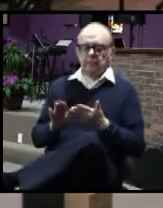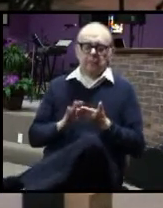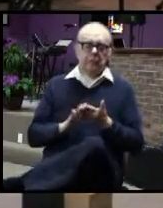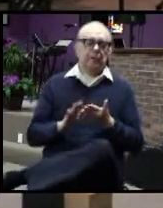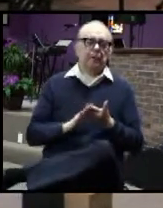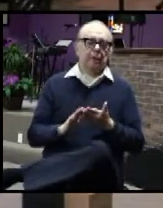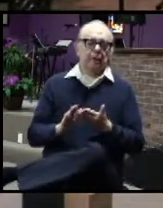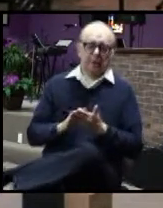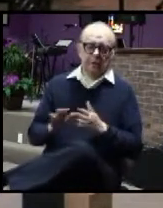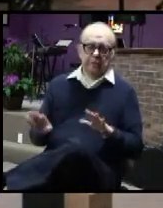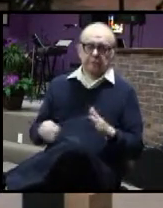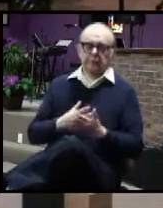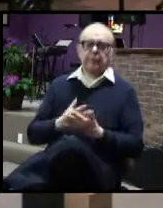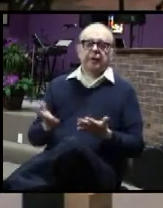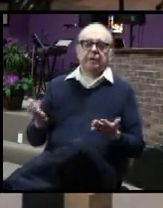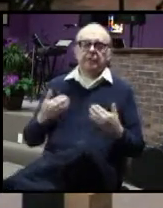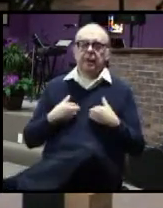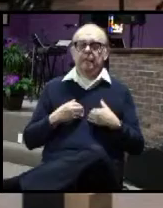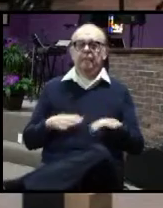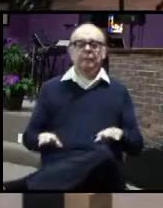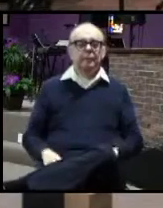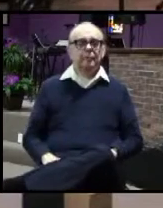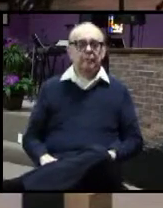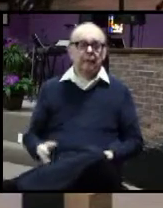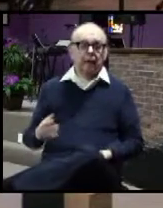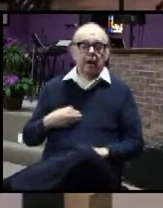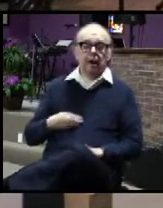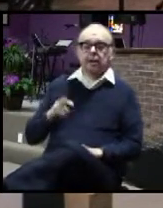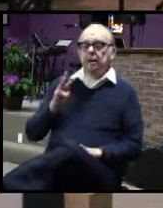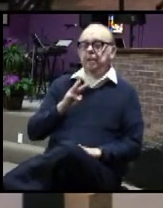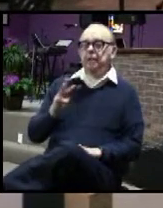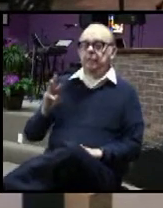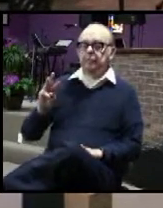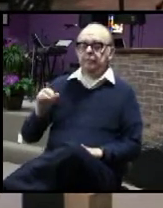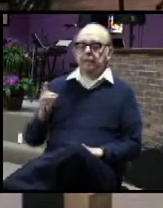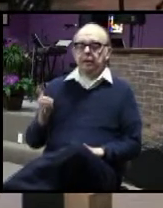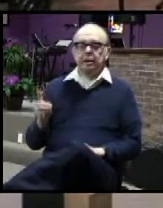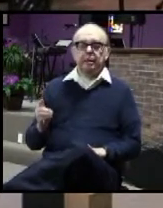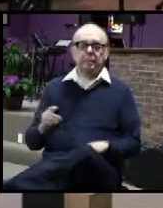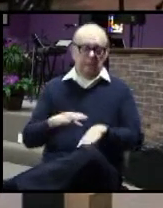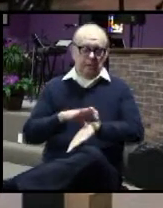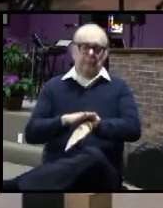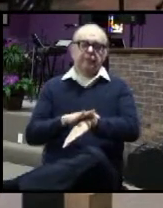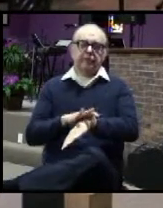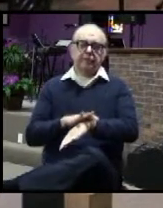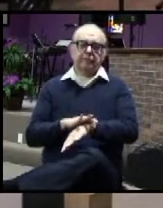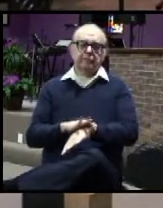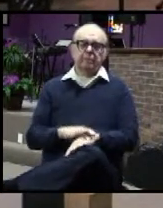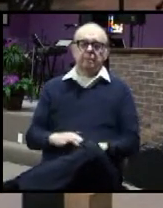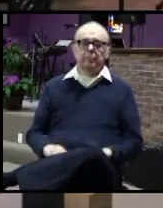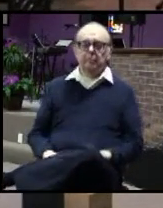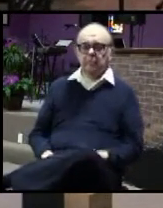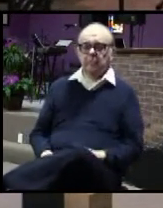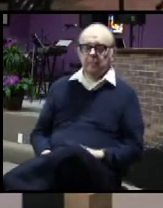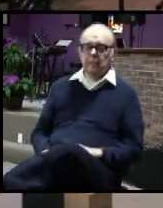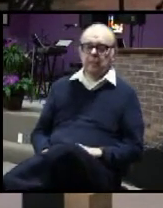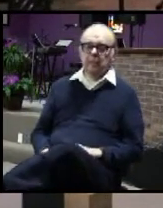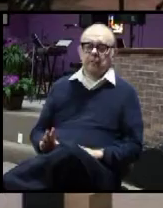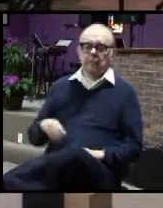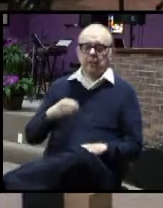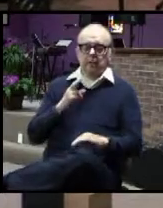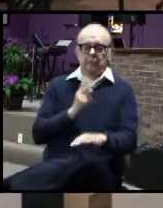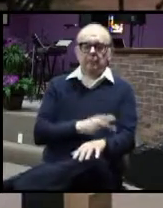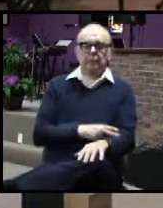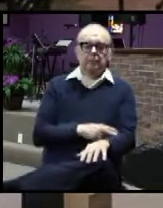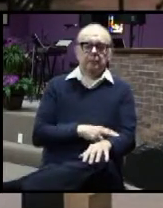did. Well, I got a WWJD bracelet on. So that evidently gives me the power to say that I